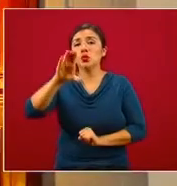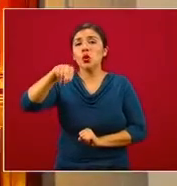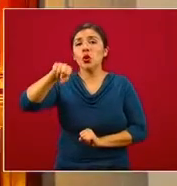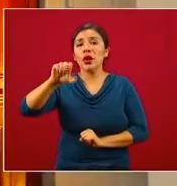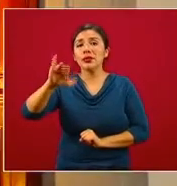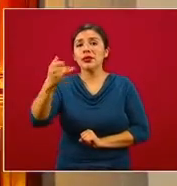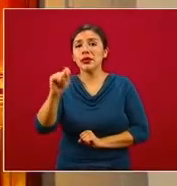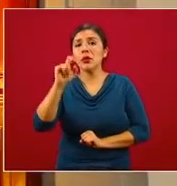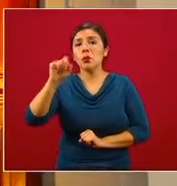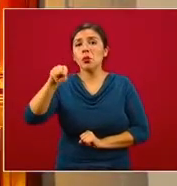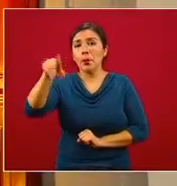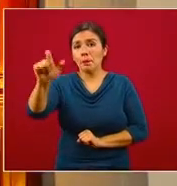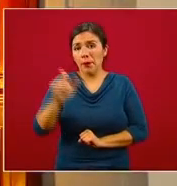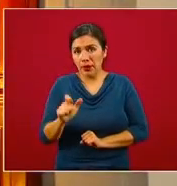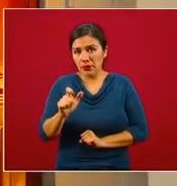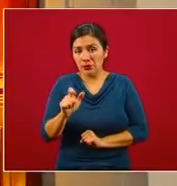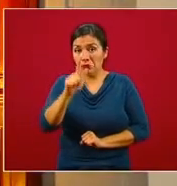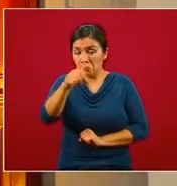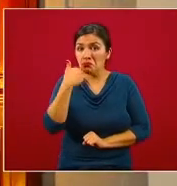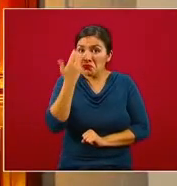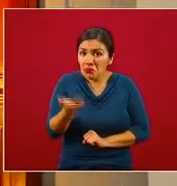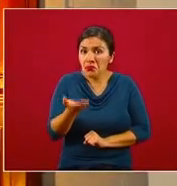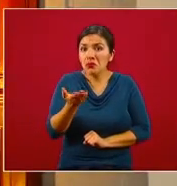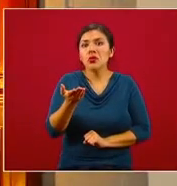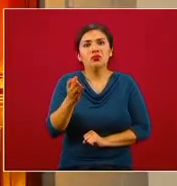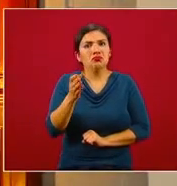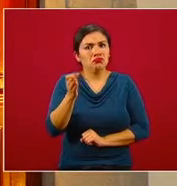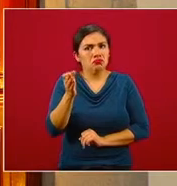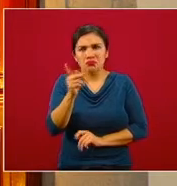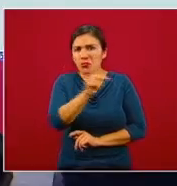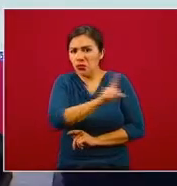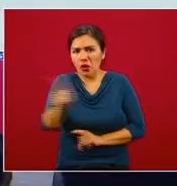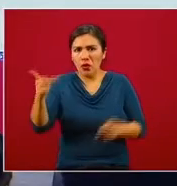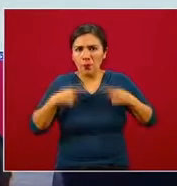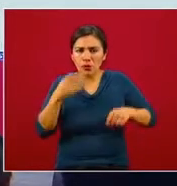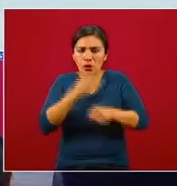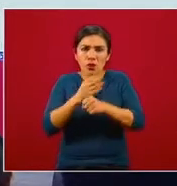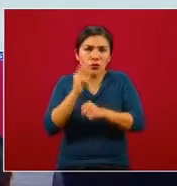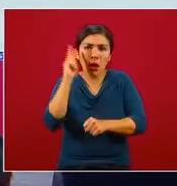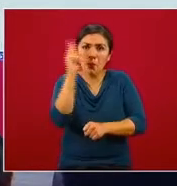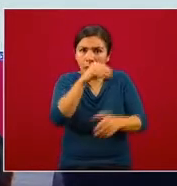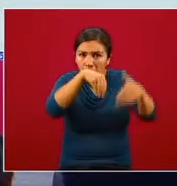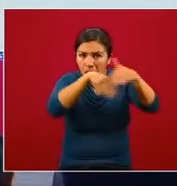And through our work is being summarized on this microsite. So it's